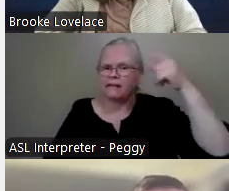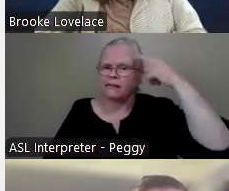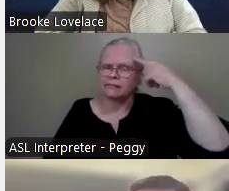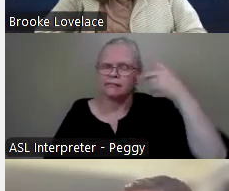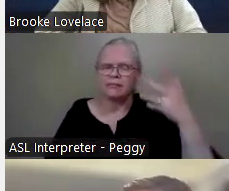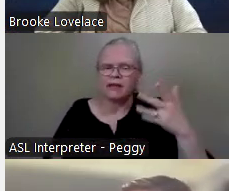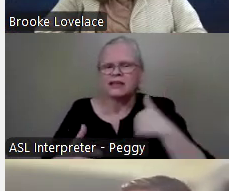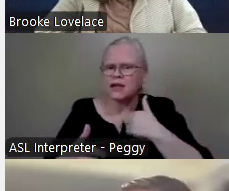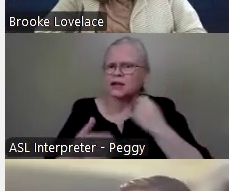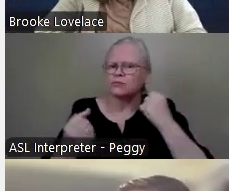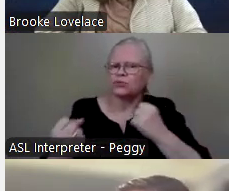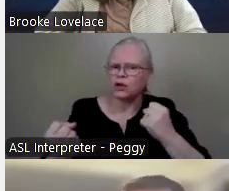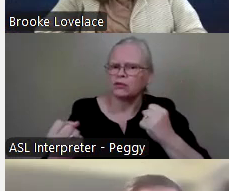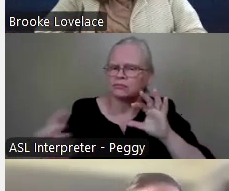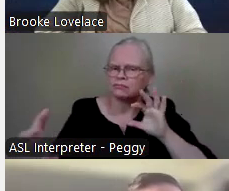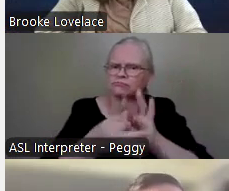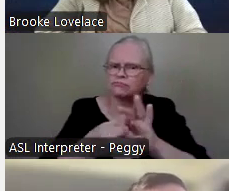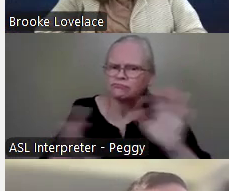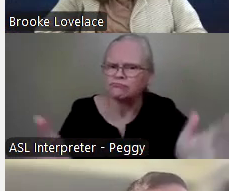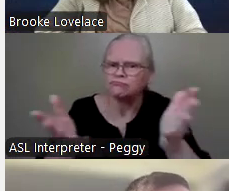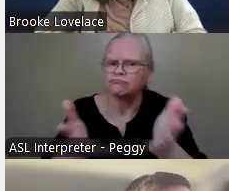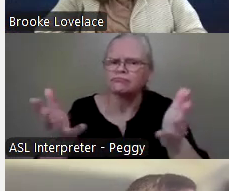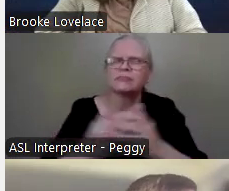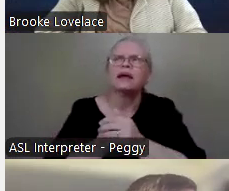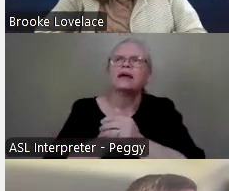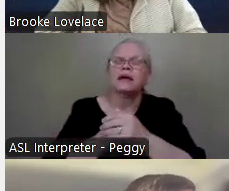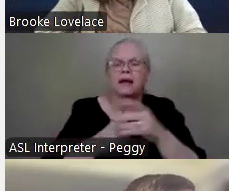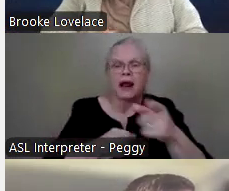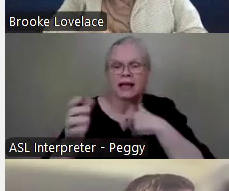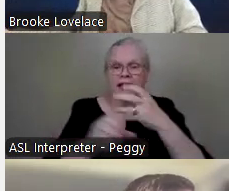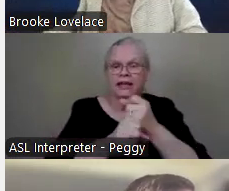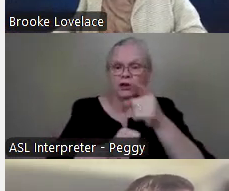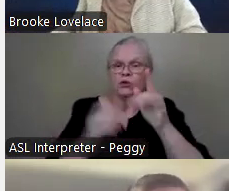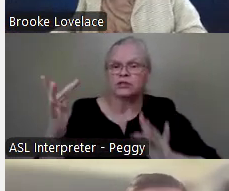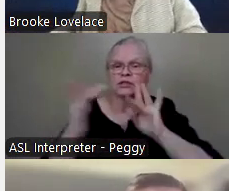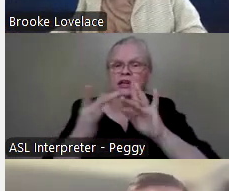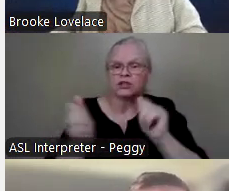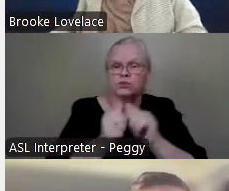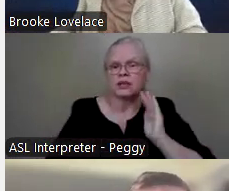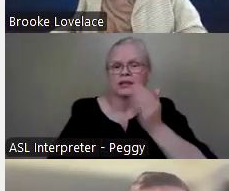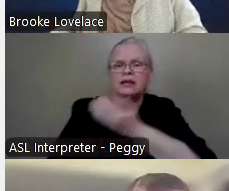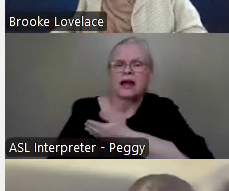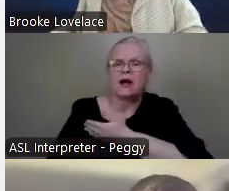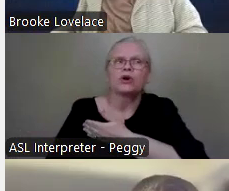would strongly suggest connecting with them, and then I can get you in touch with our